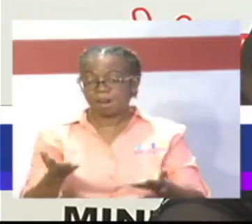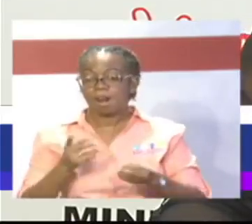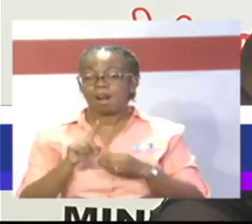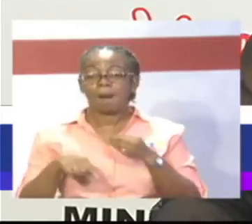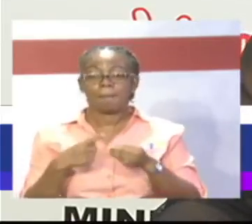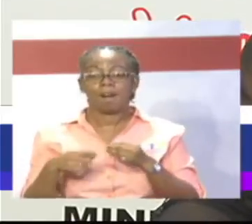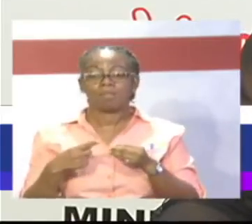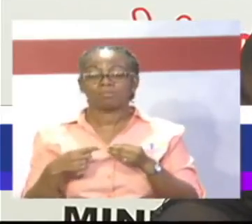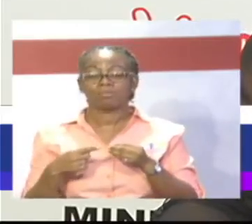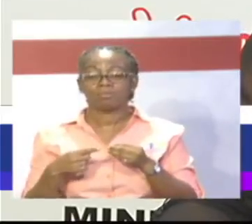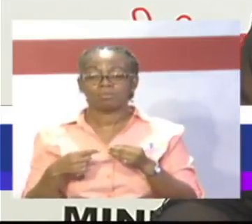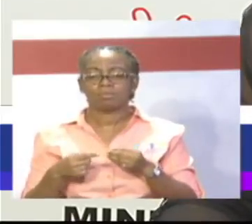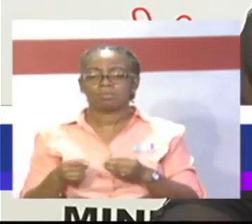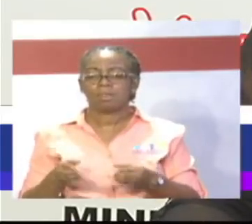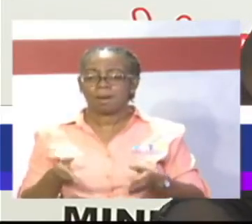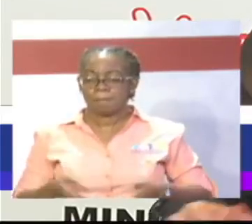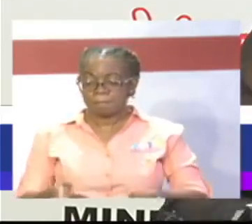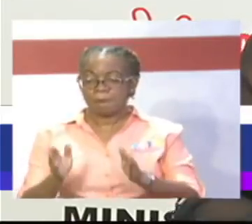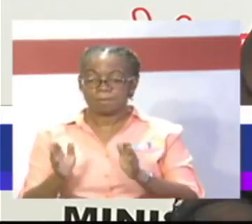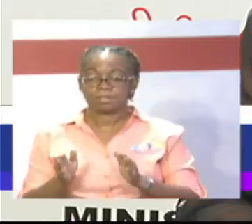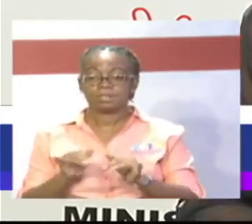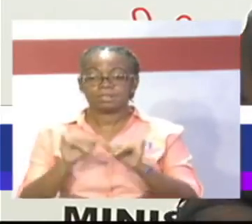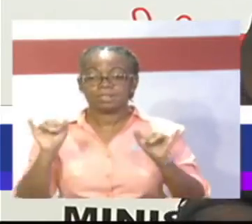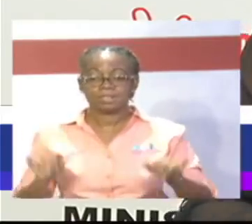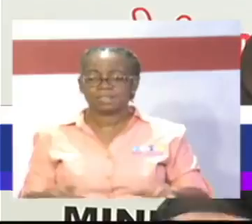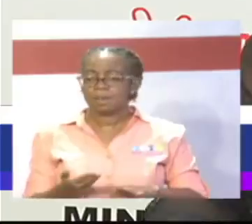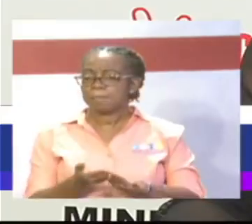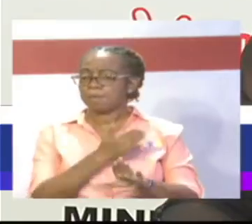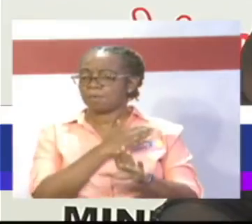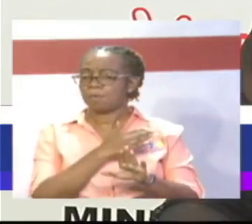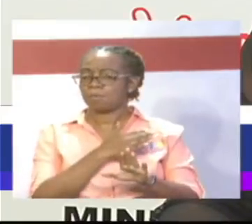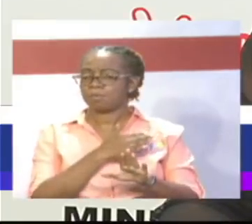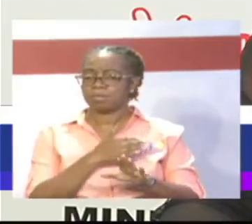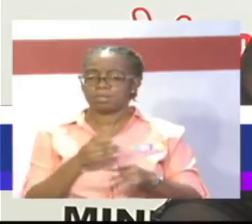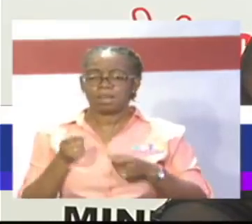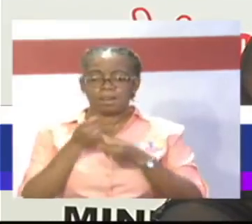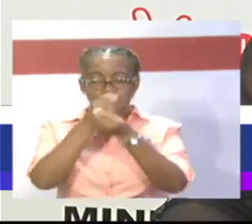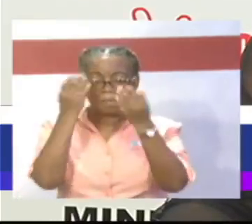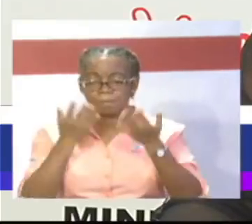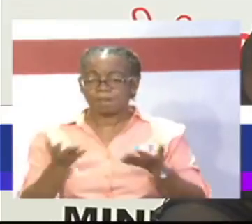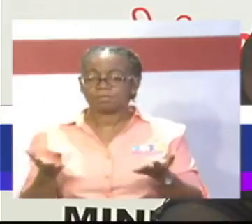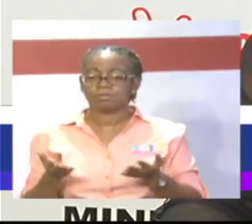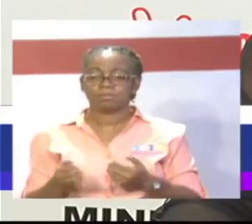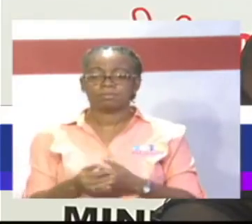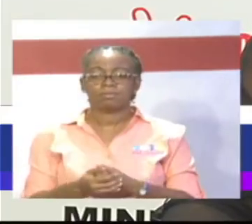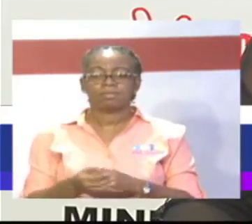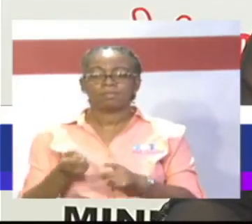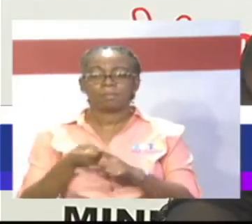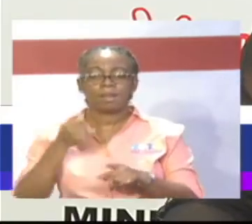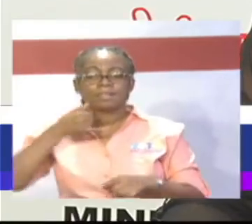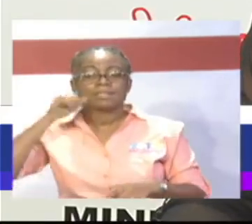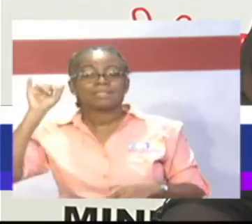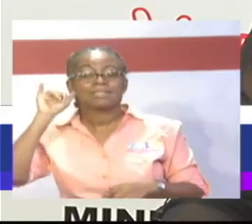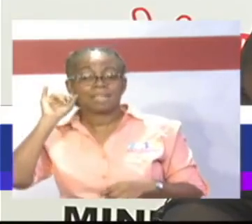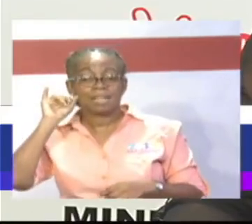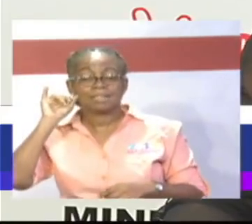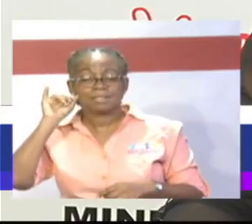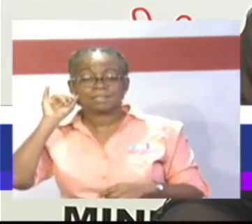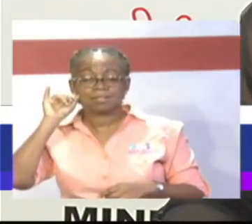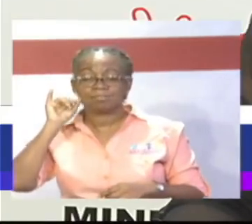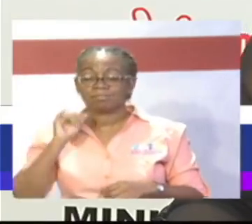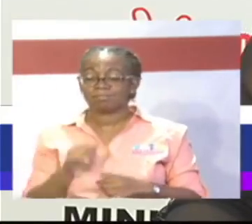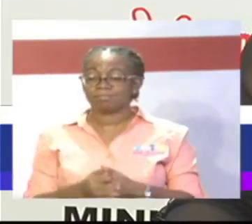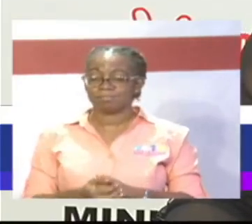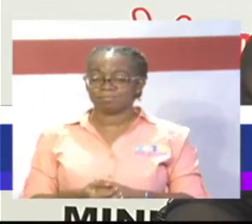parallel healthcare system, but before I do that, I'll just summarize the information on Media Release 896,